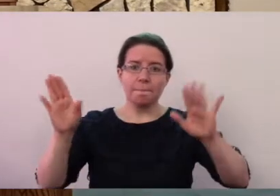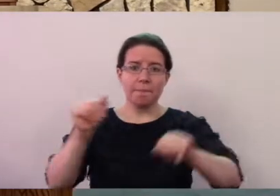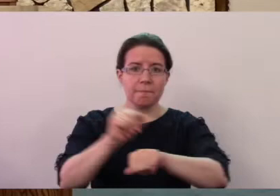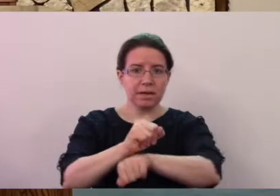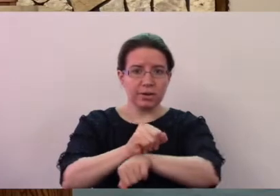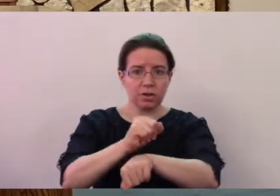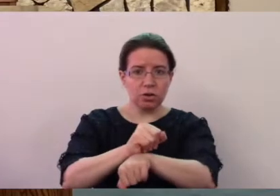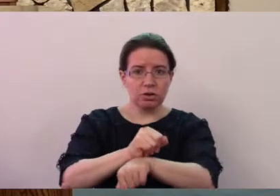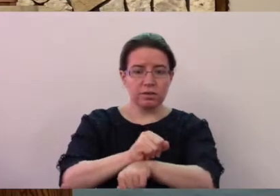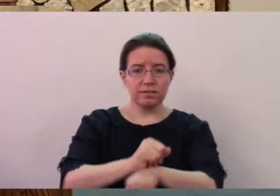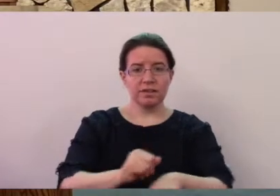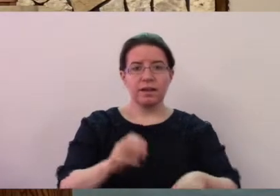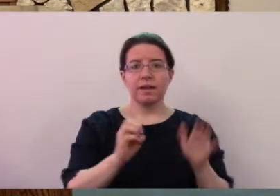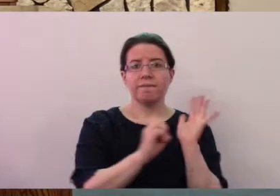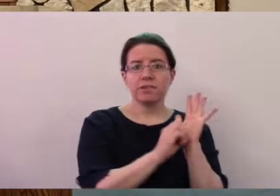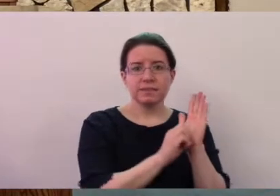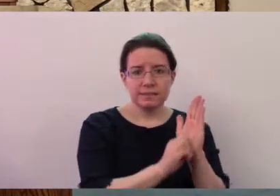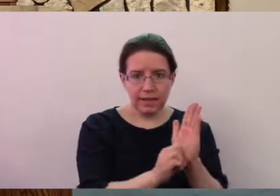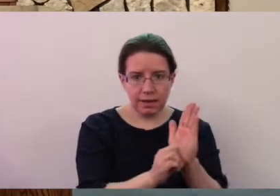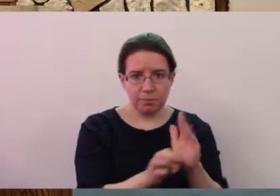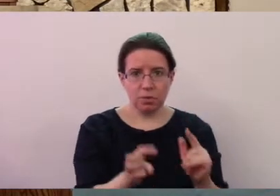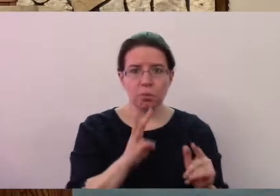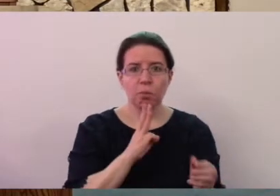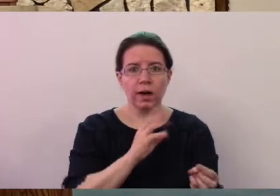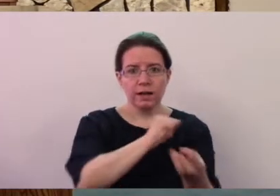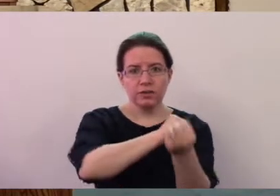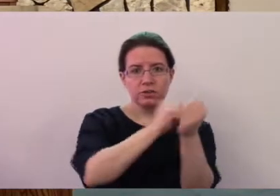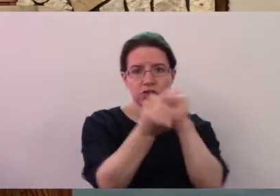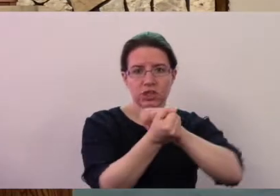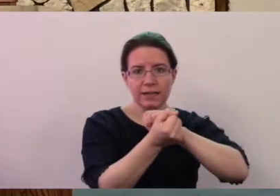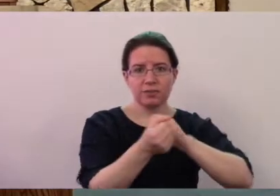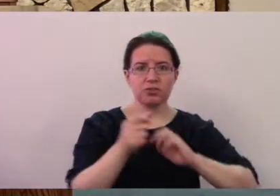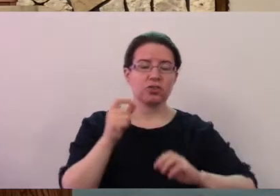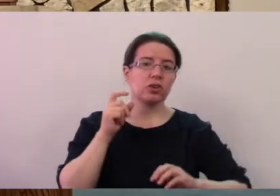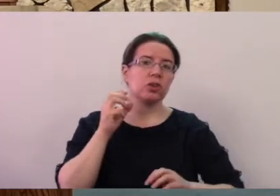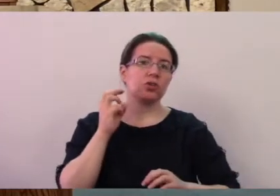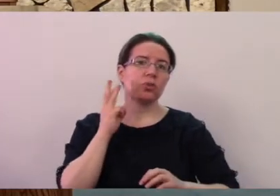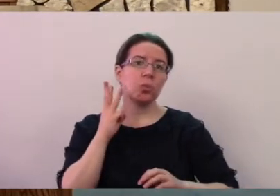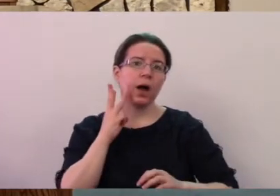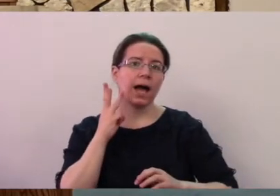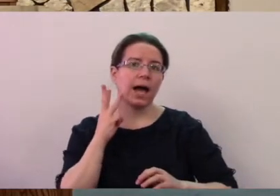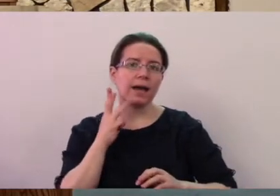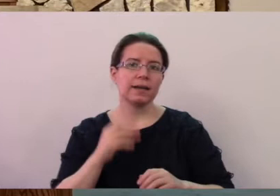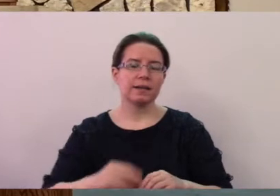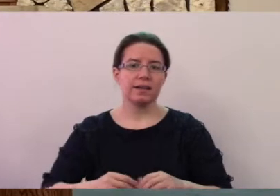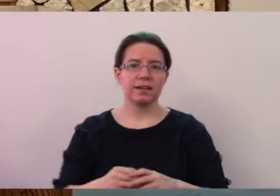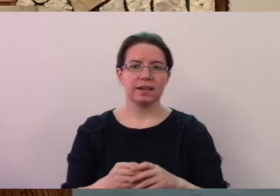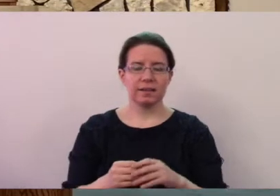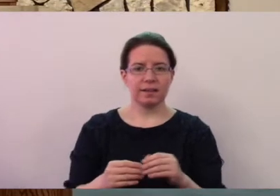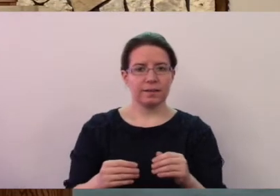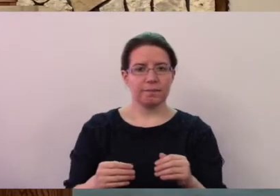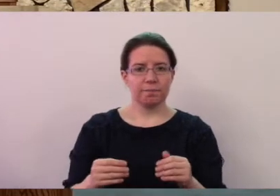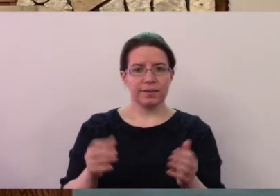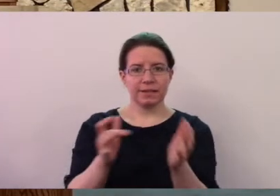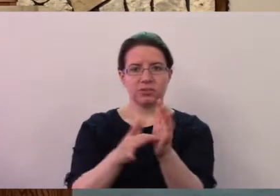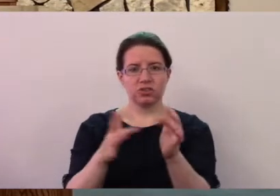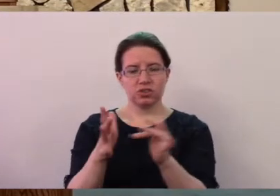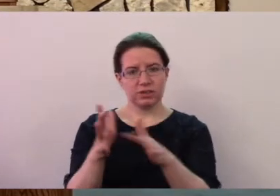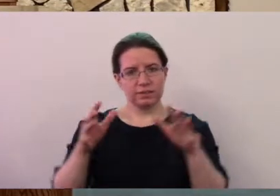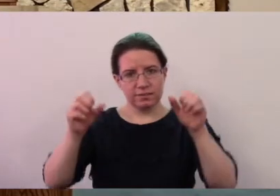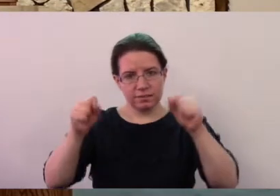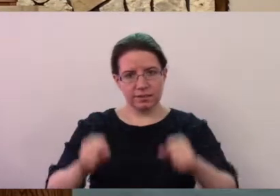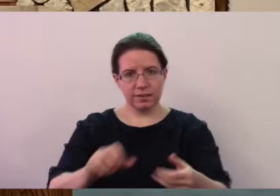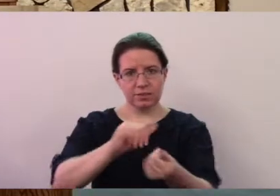He exercises power and has the ability to change the elements. He has the ability